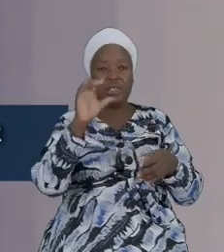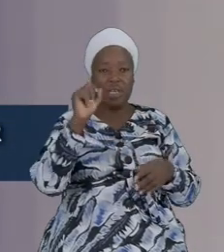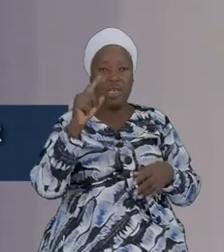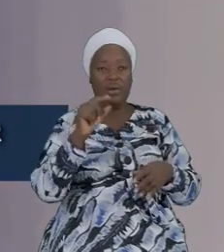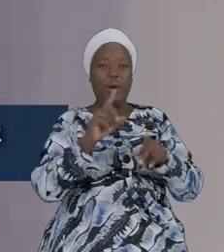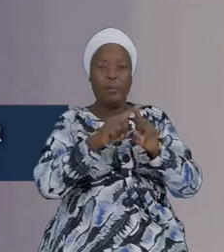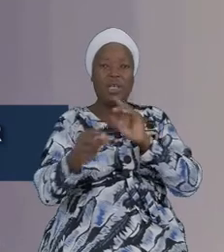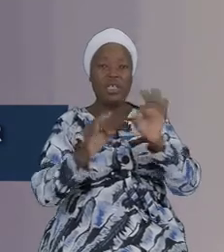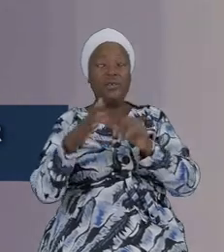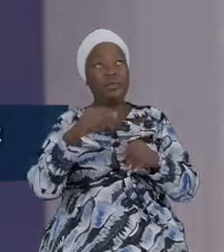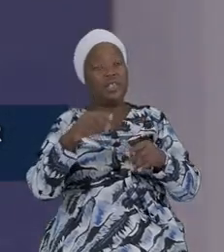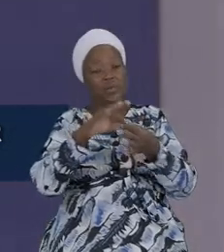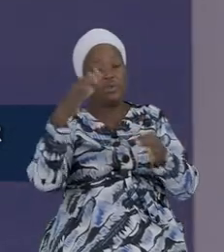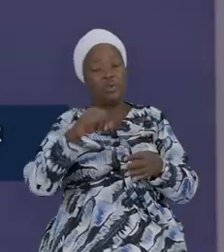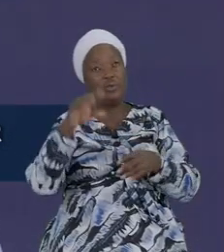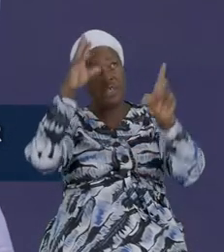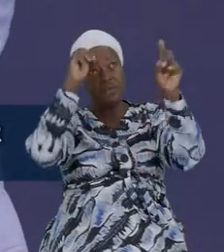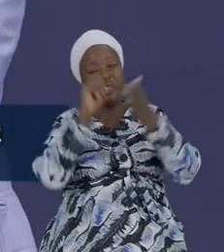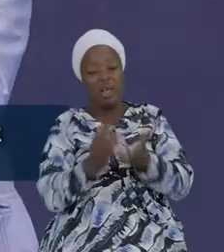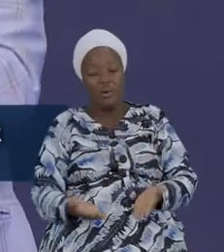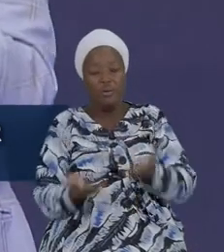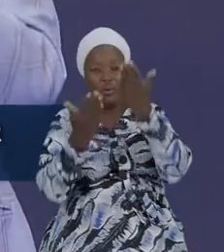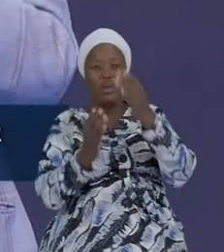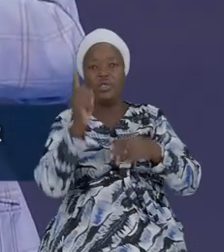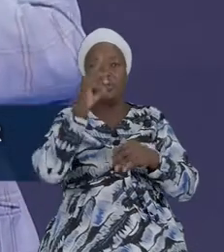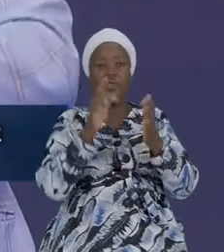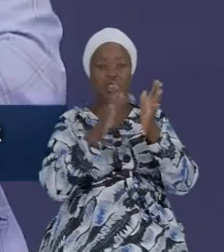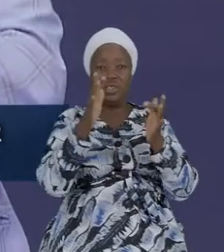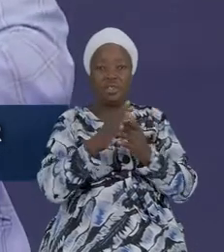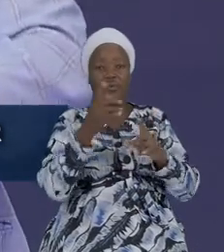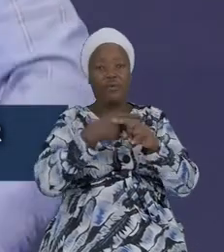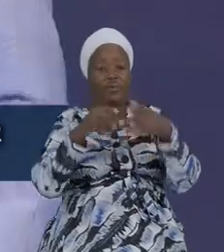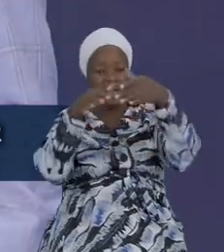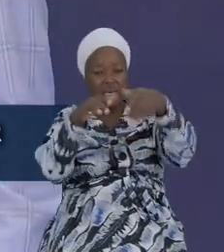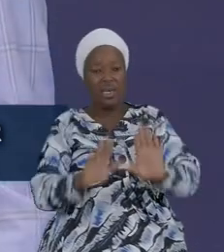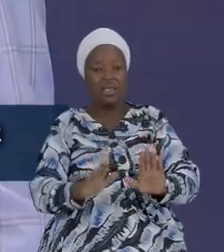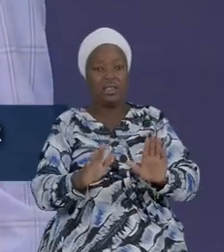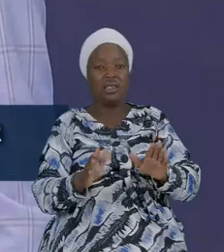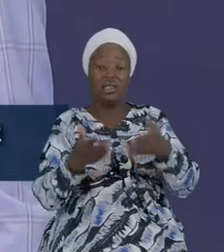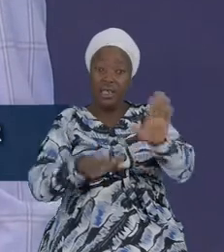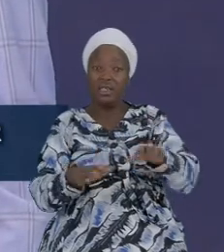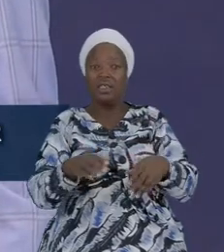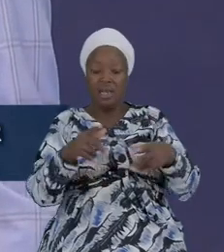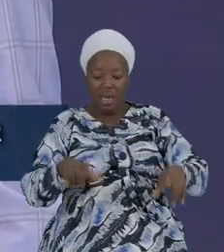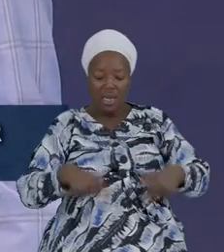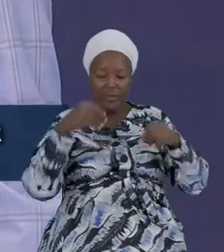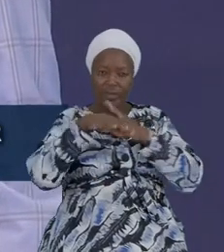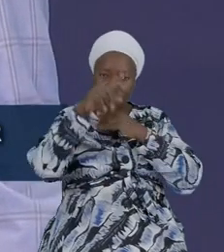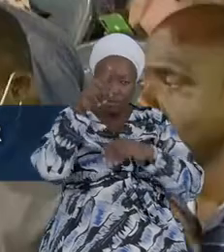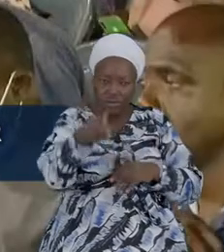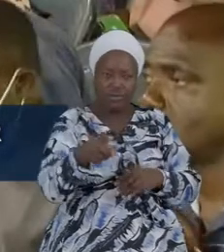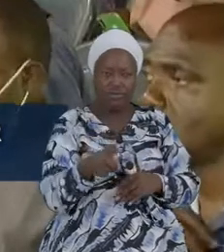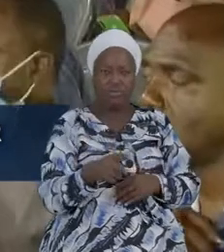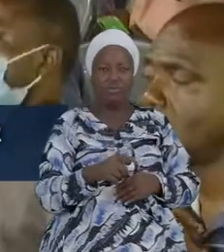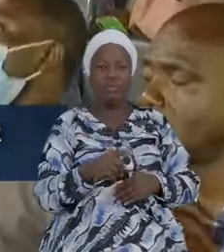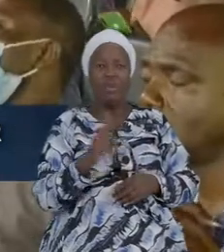him that raised up Jesus from the dead dwell in you. Where is the Holy Ghost going to